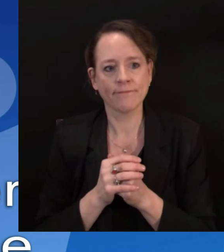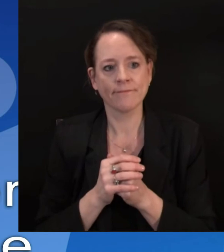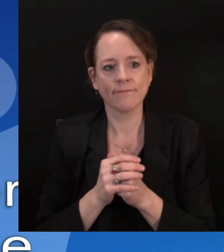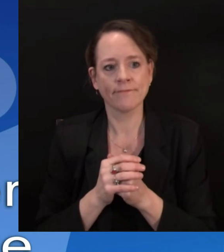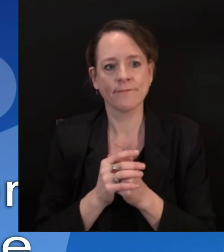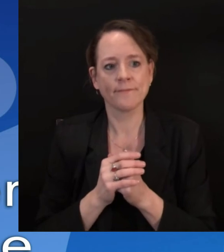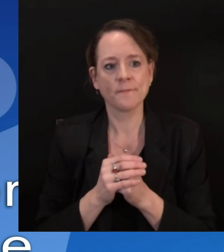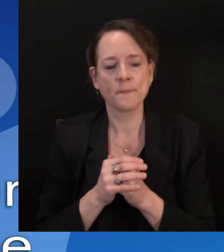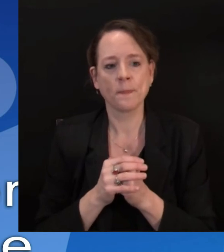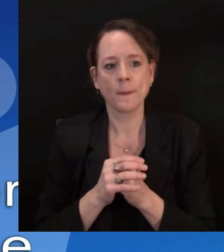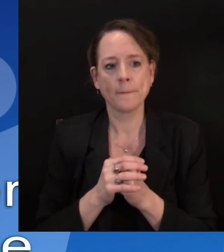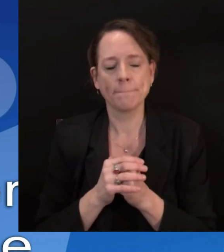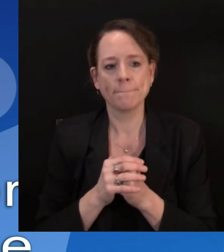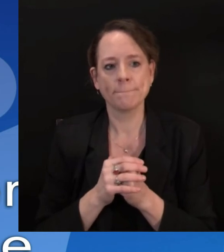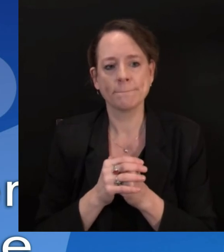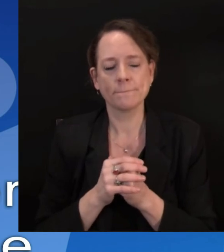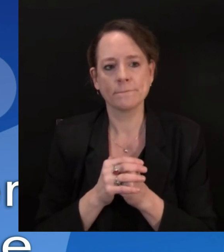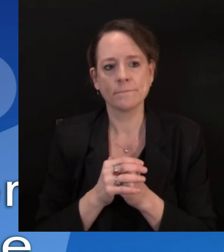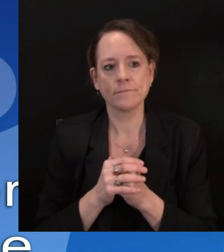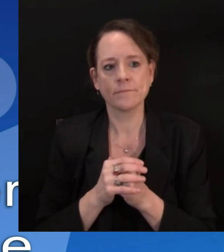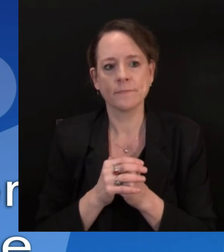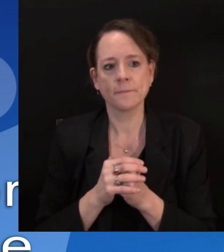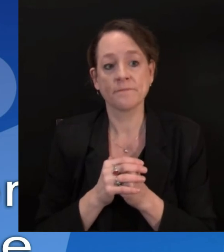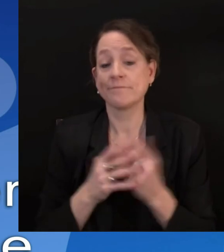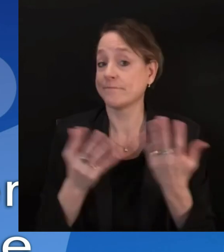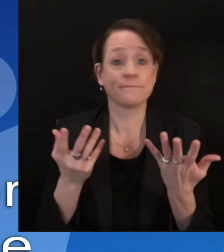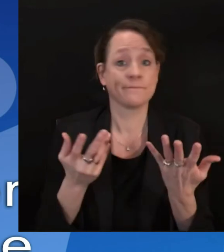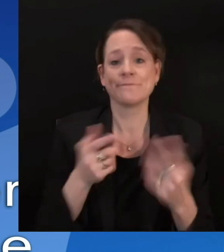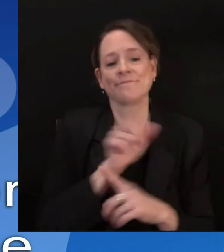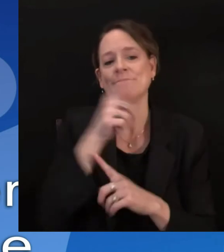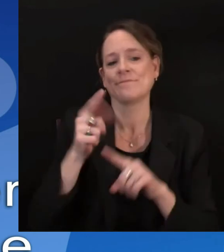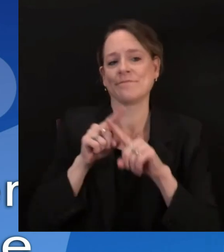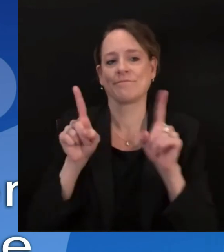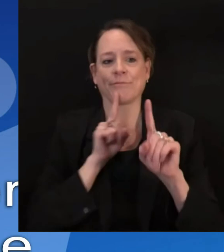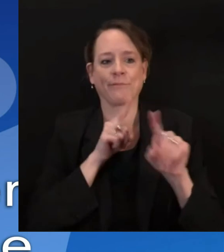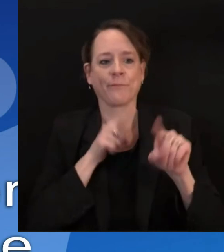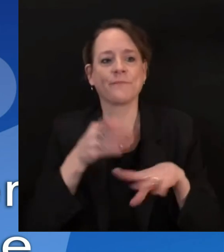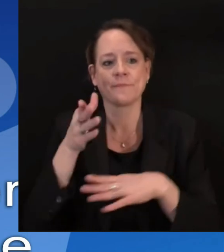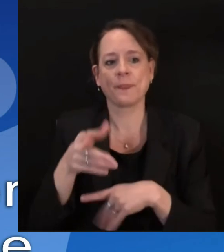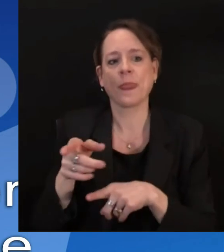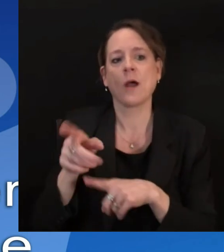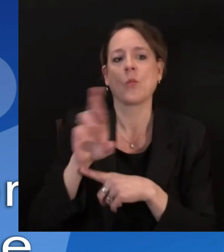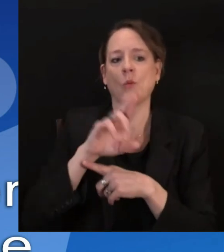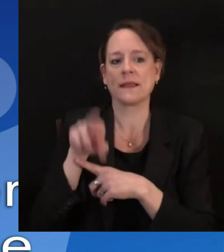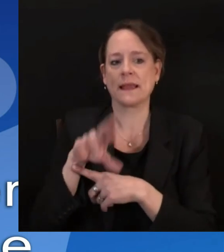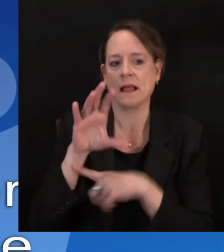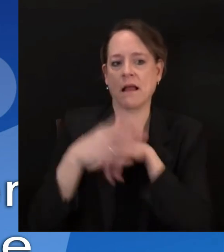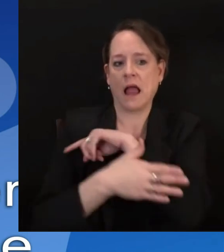Okay, we'll move on to Denise Lockwood from Racine County I. Denise.